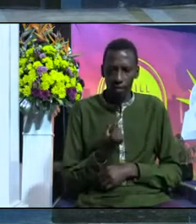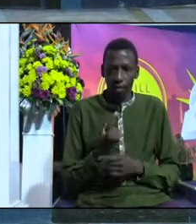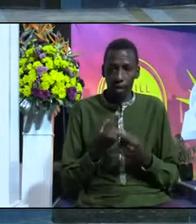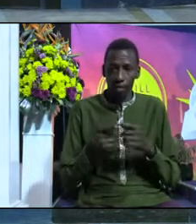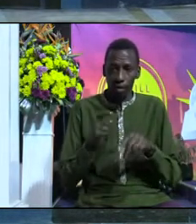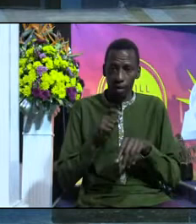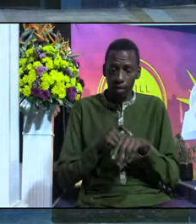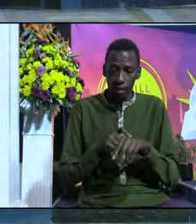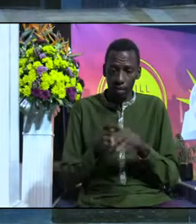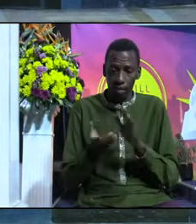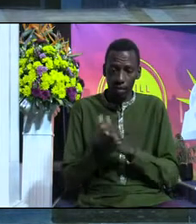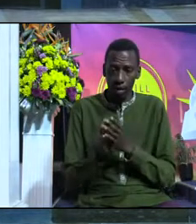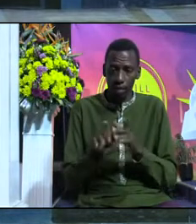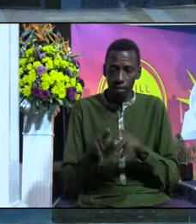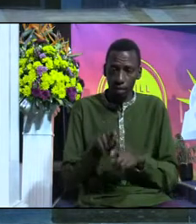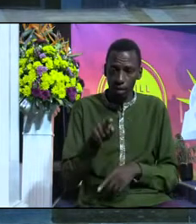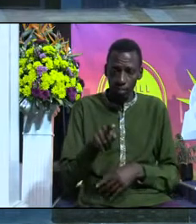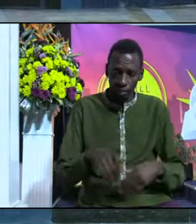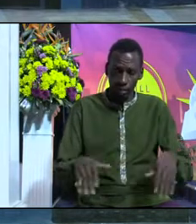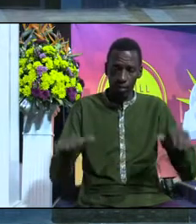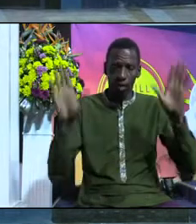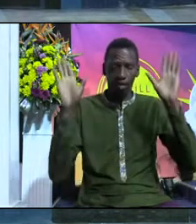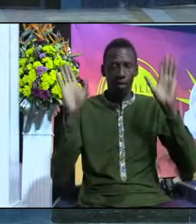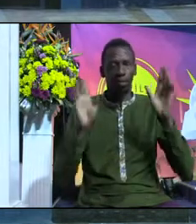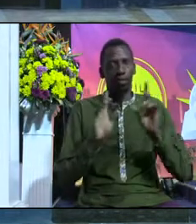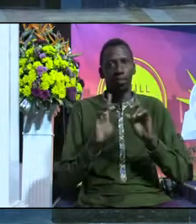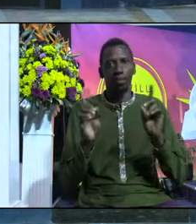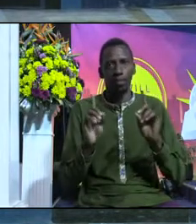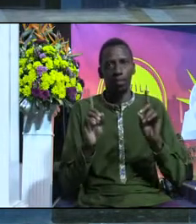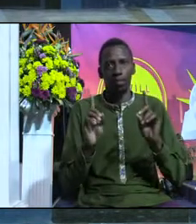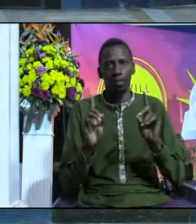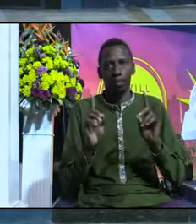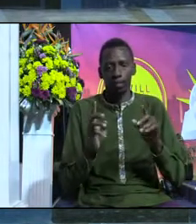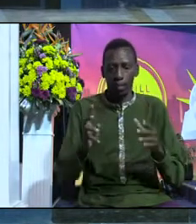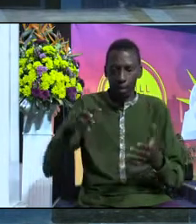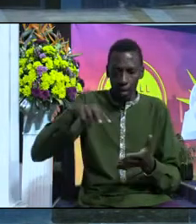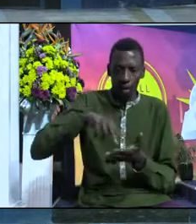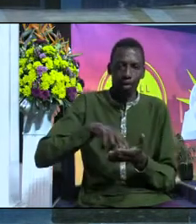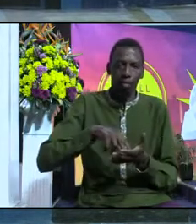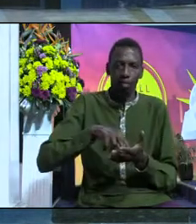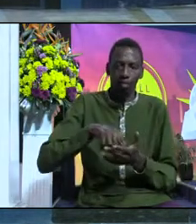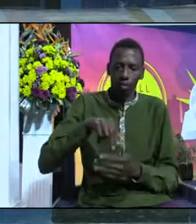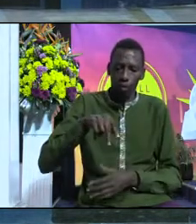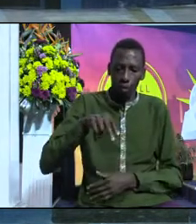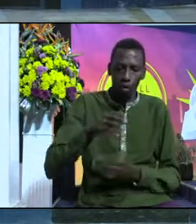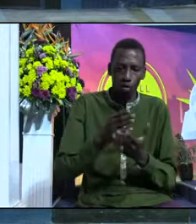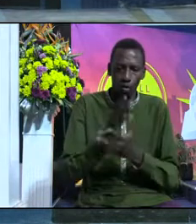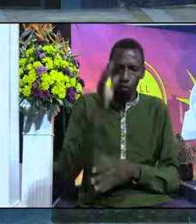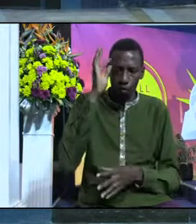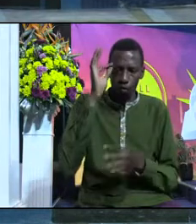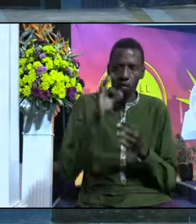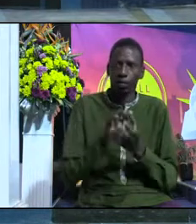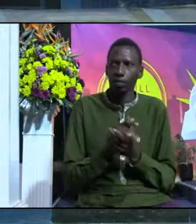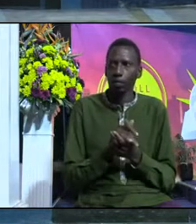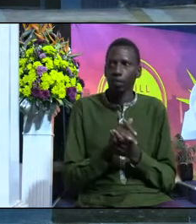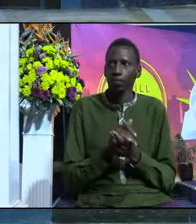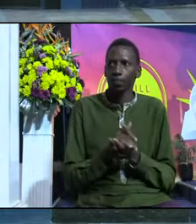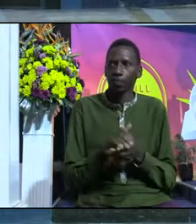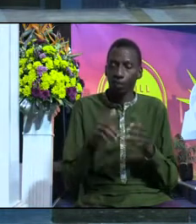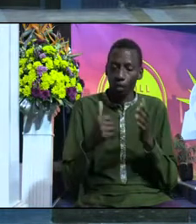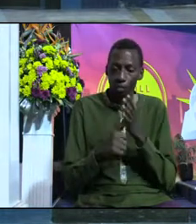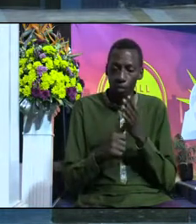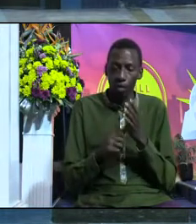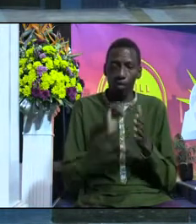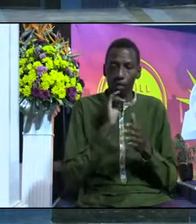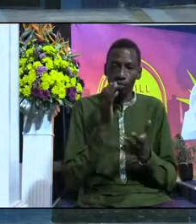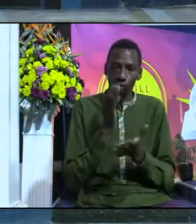like that, young person, don't give up. Get up and walk by faith. The problems are